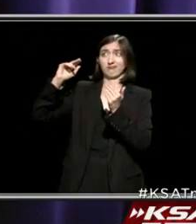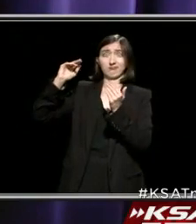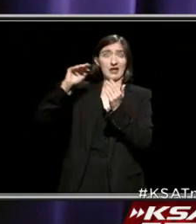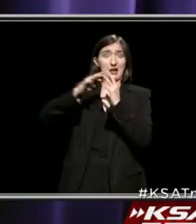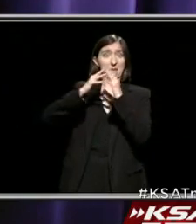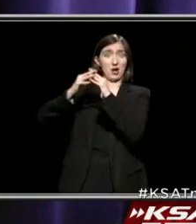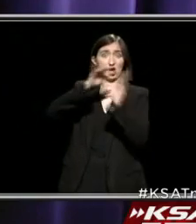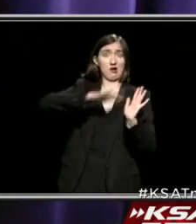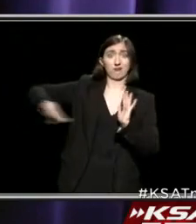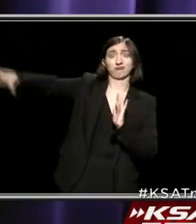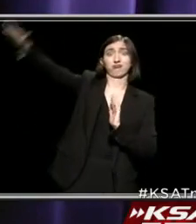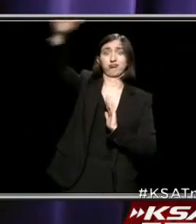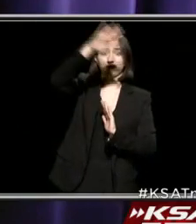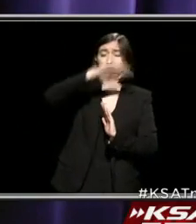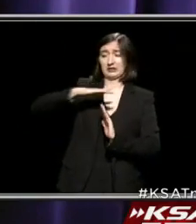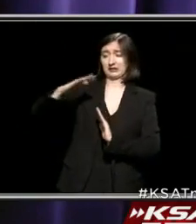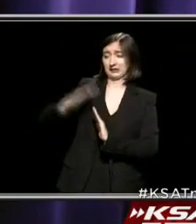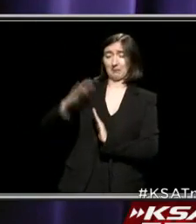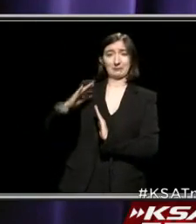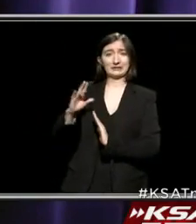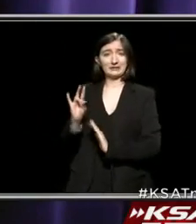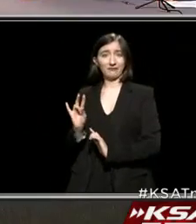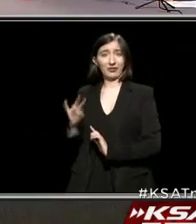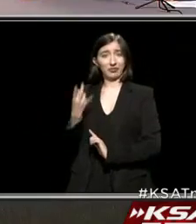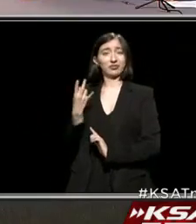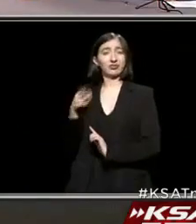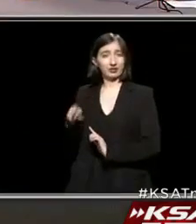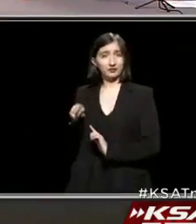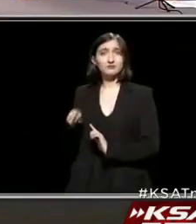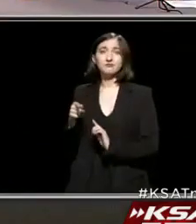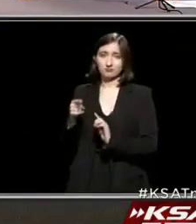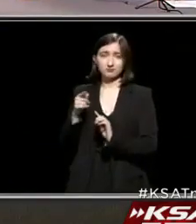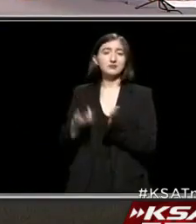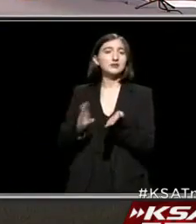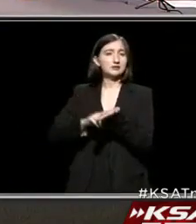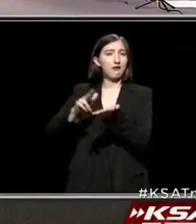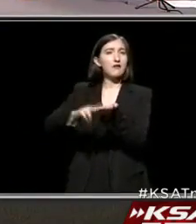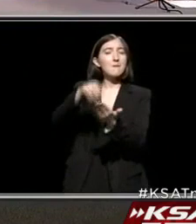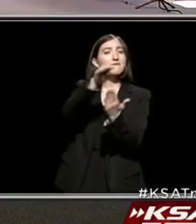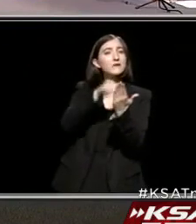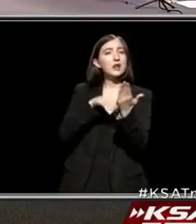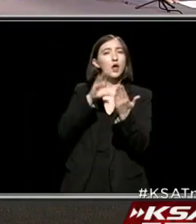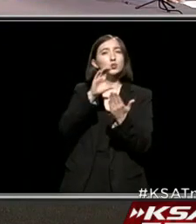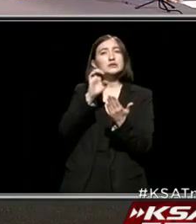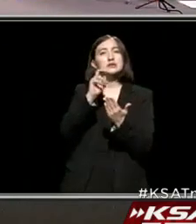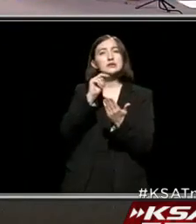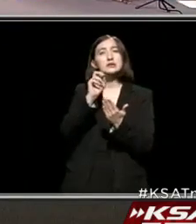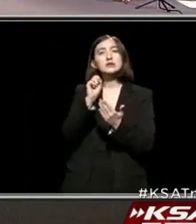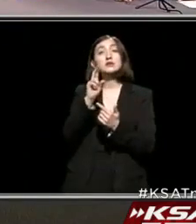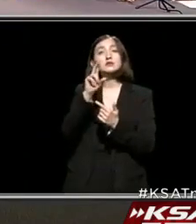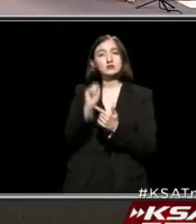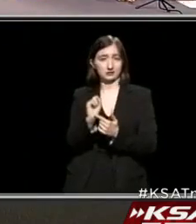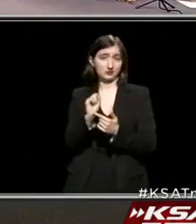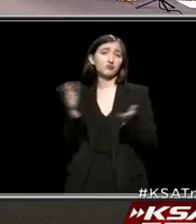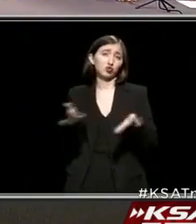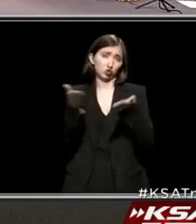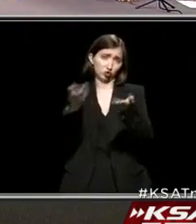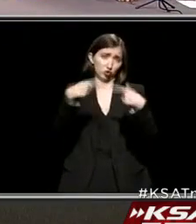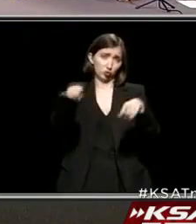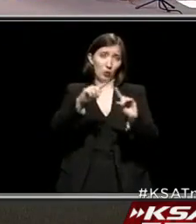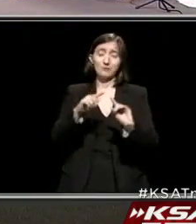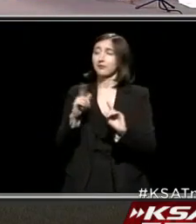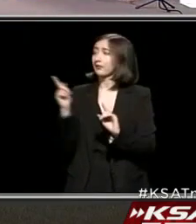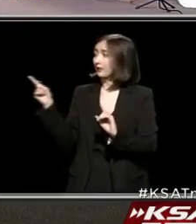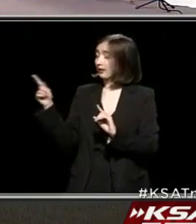with trying to make sure we get everybody signed up for this census. Thank you, Judge. And we're going to go now to questions, and also remind folks